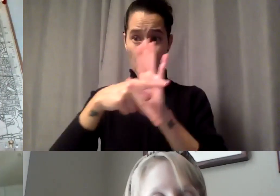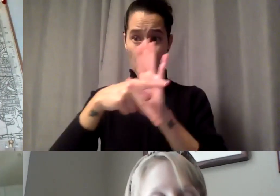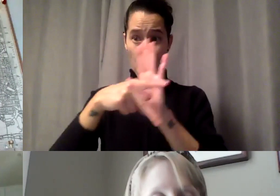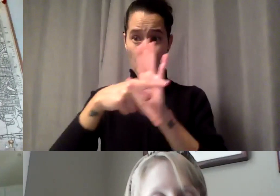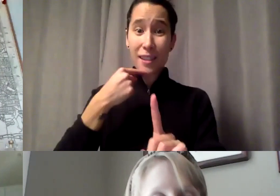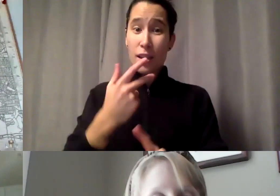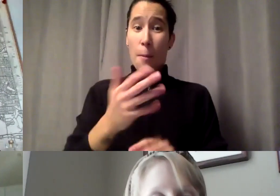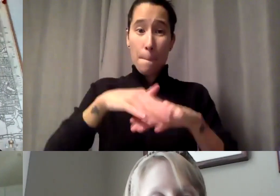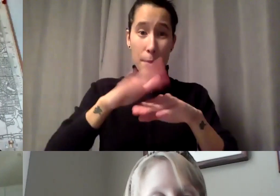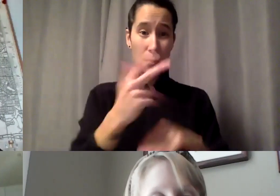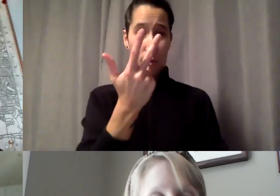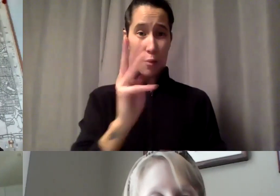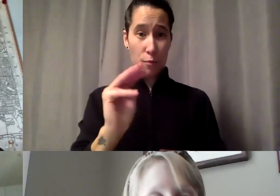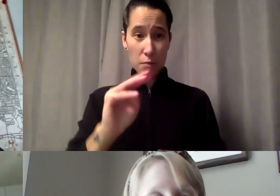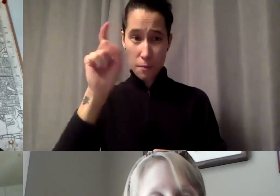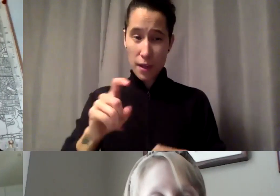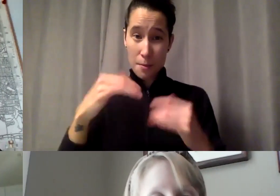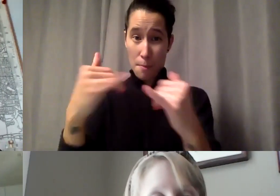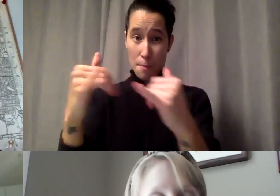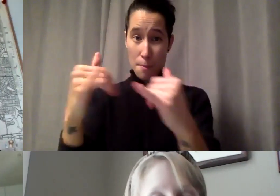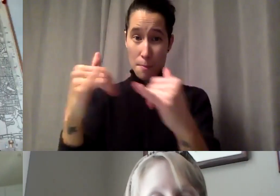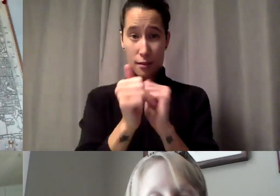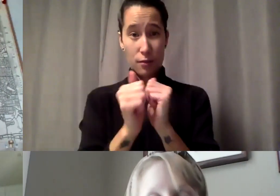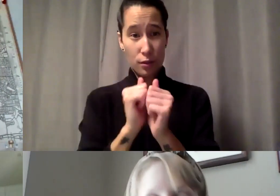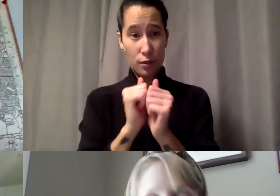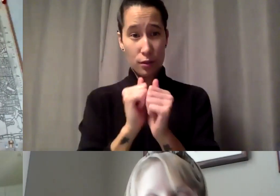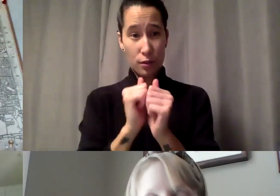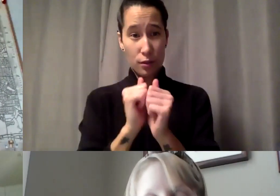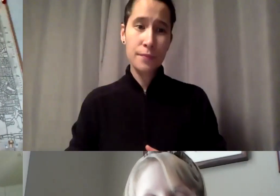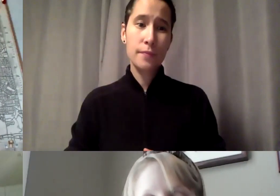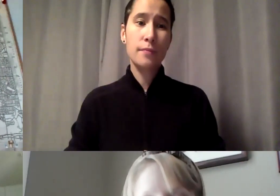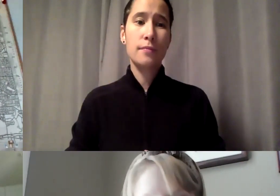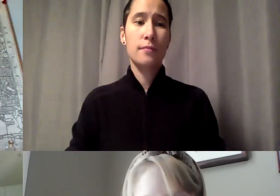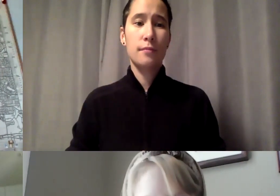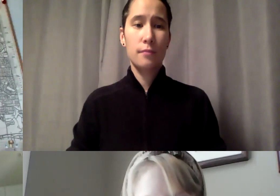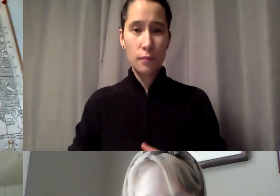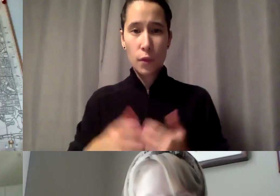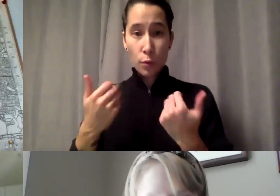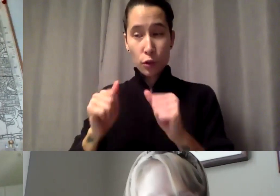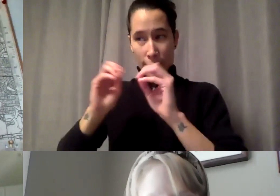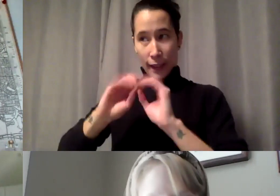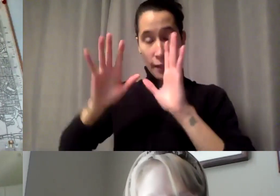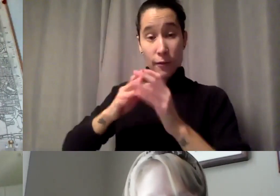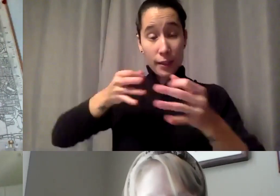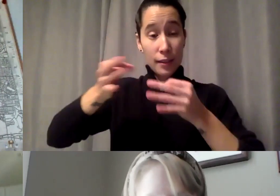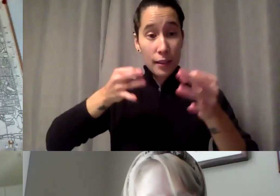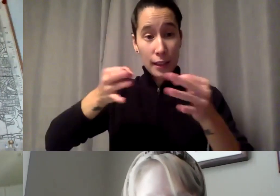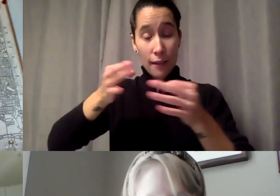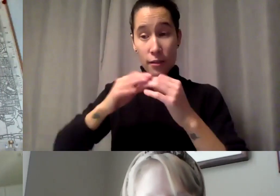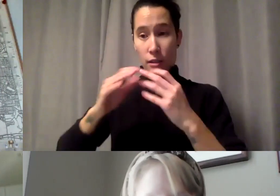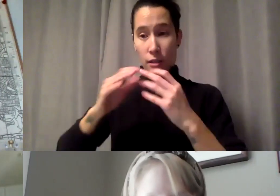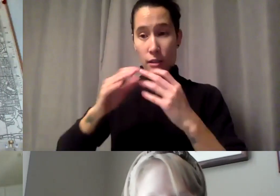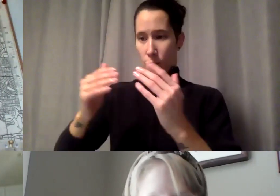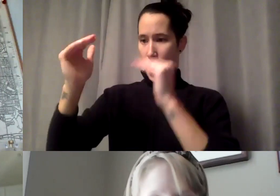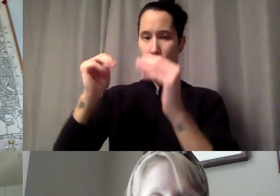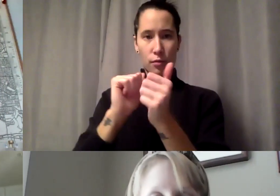doing it with one other person. We are working on clarifying the definition of adult sport, and that's what we've been continuing